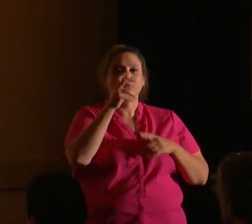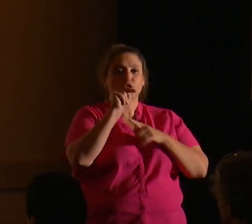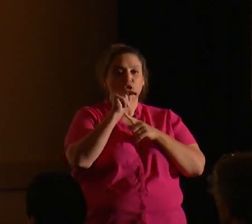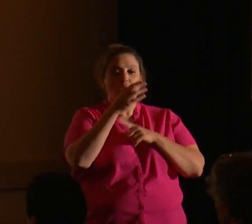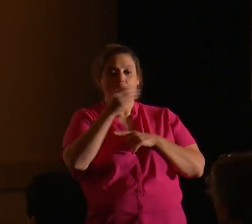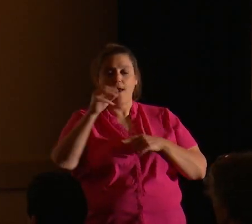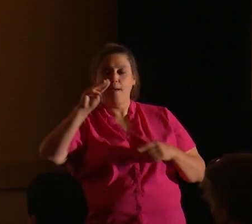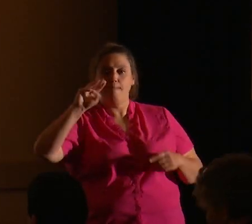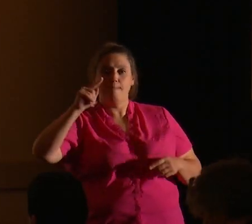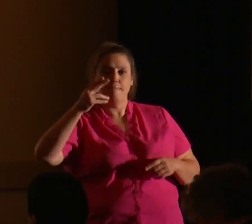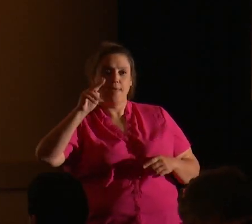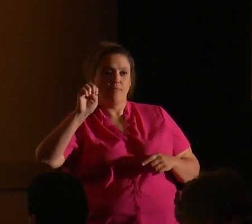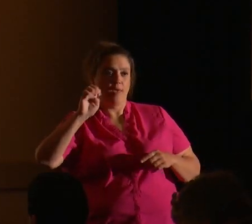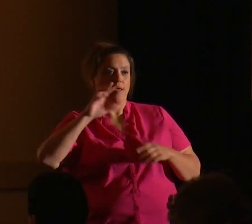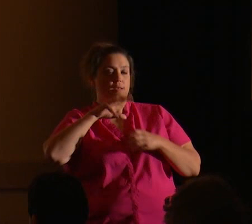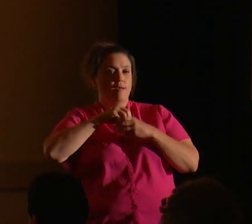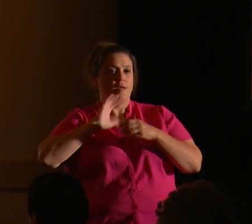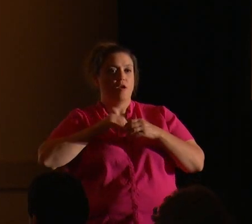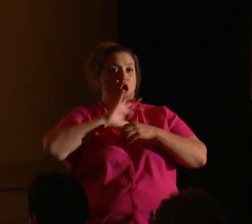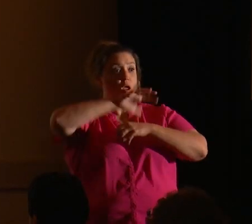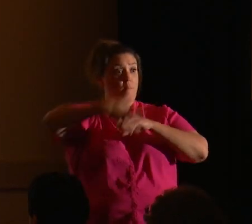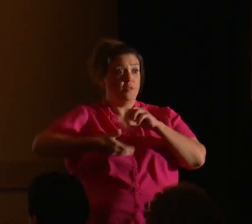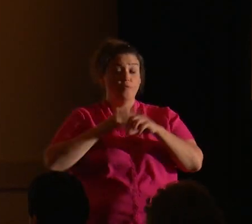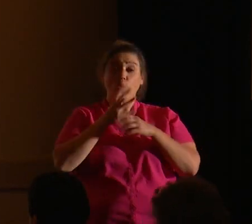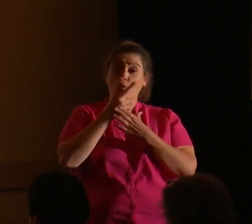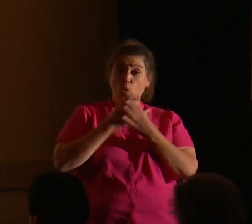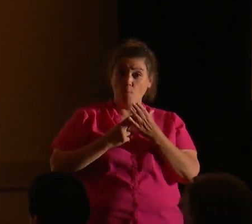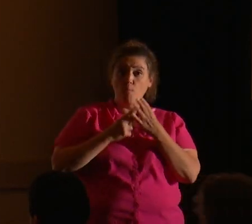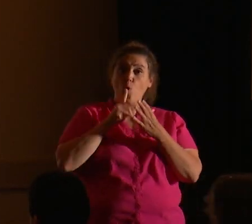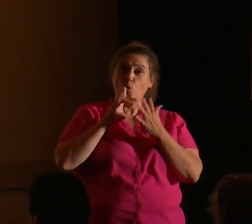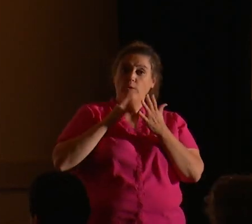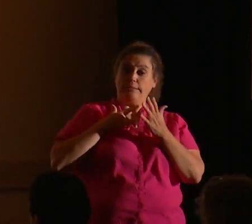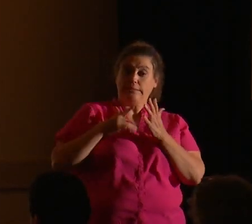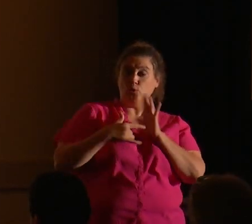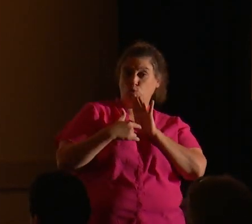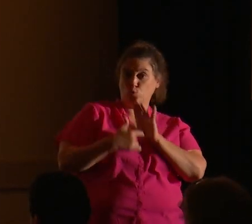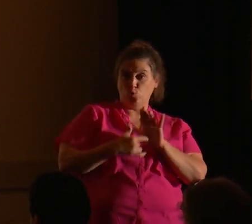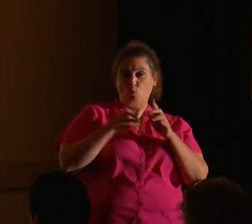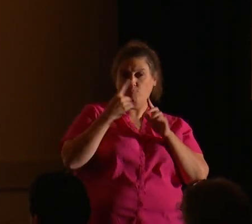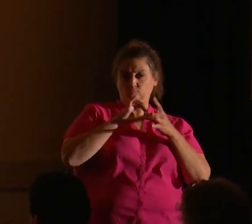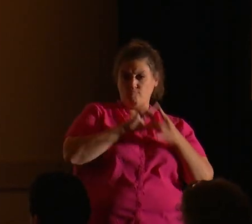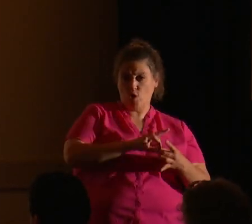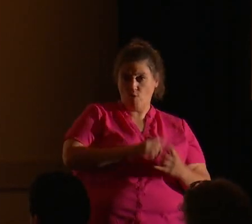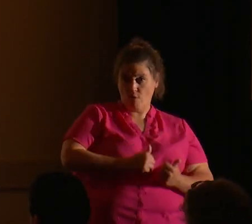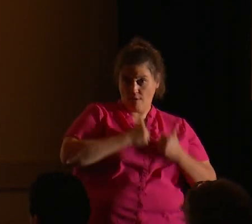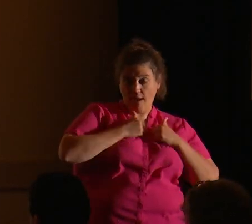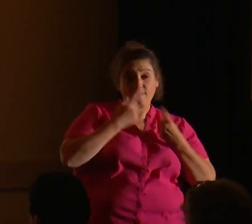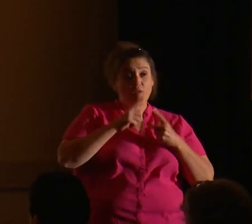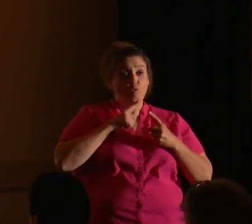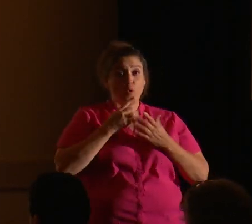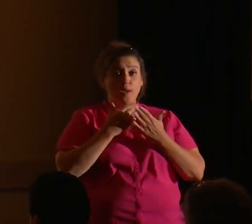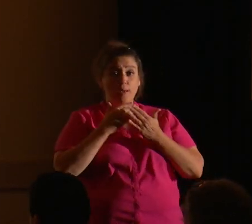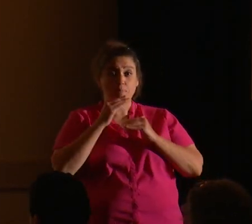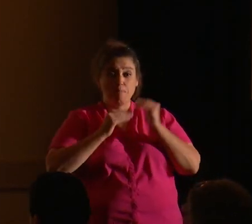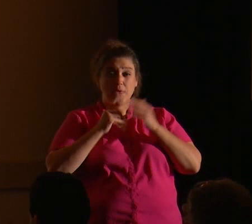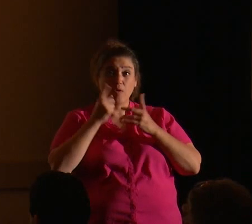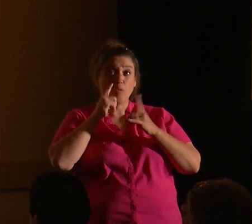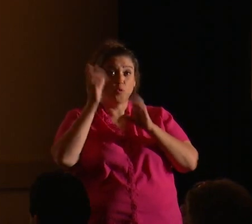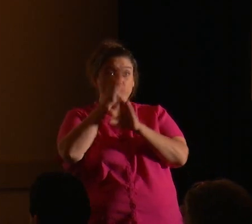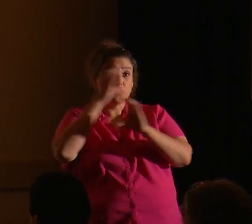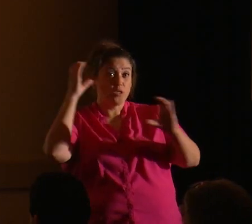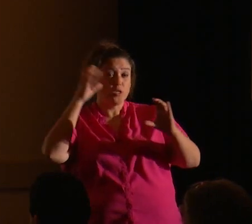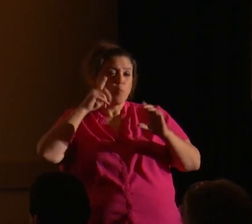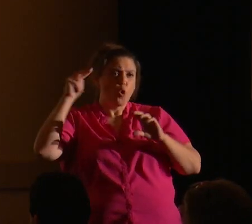atmosphere are both biosignatures. If we could build a next generation of telescopes and look at these